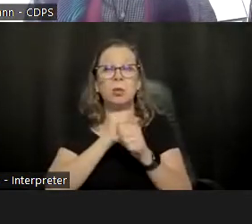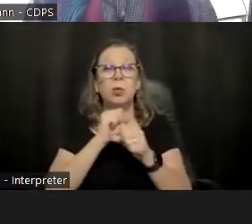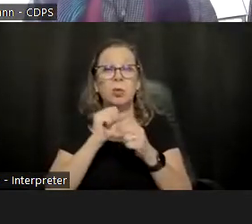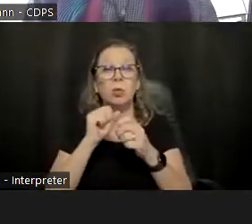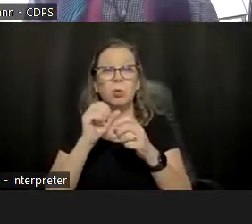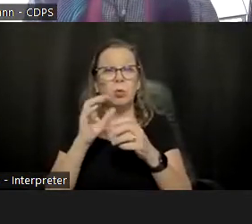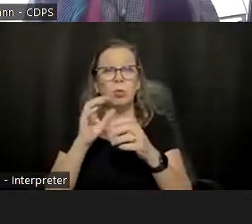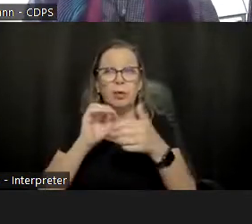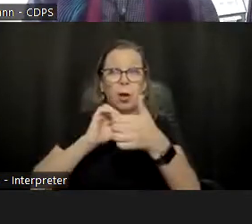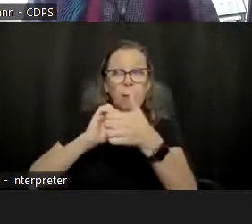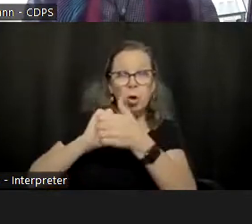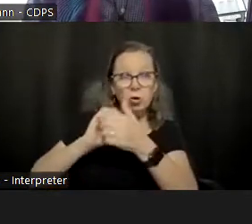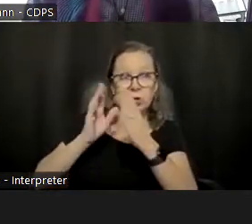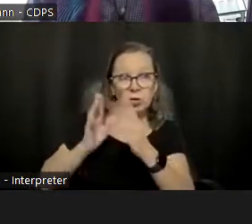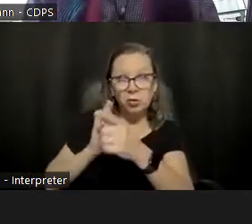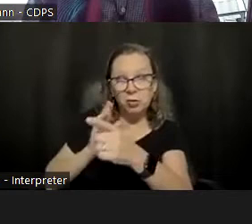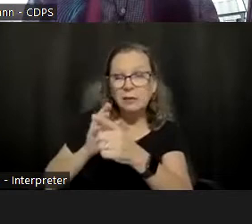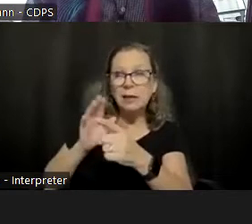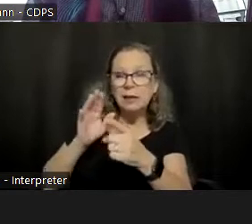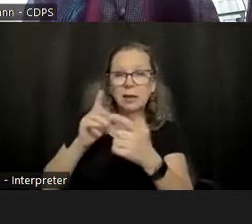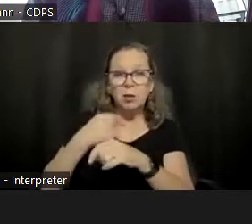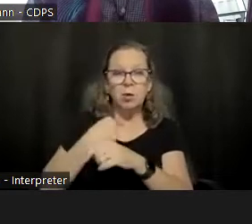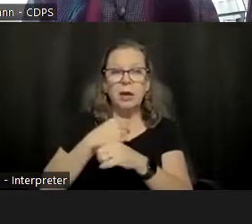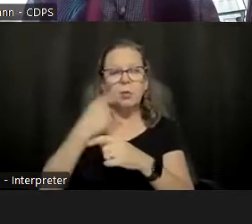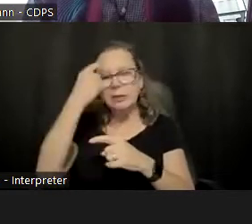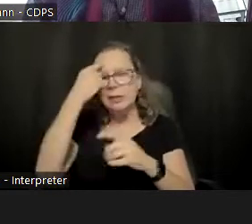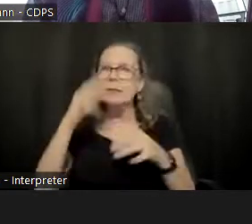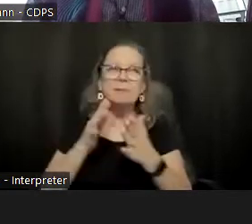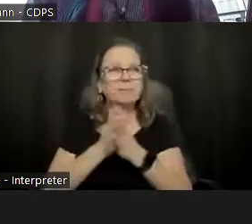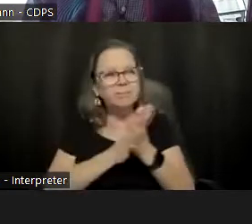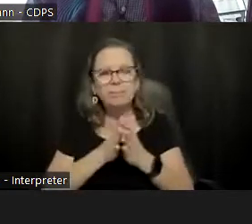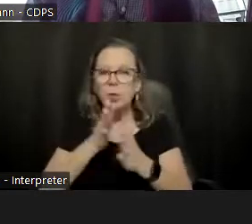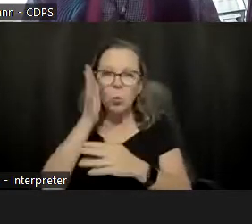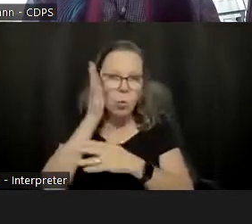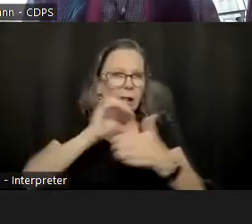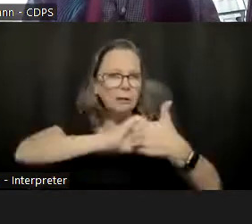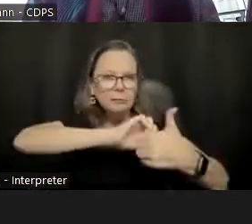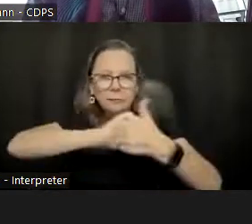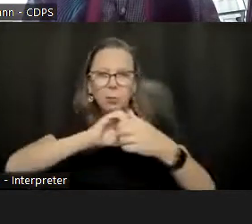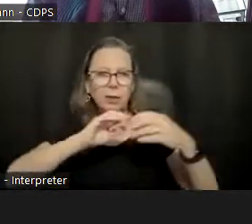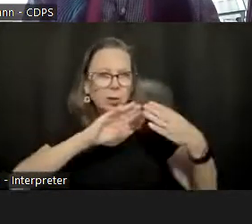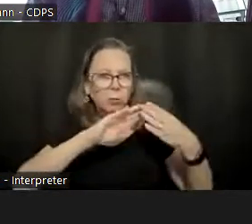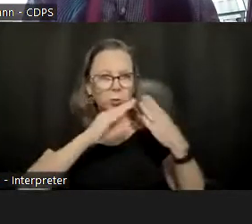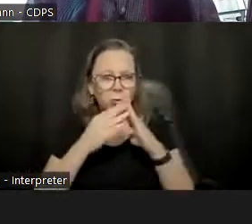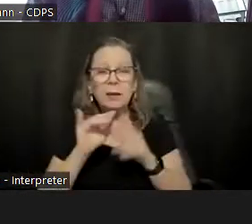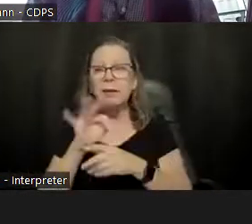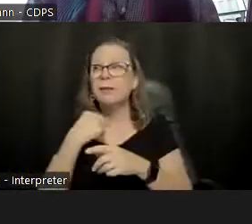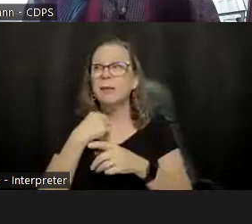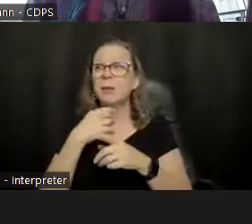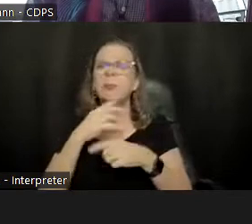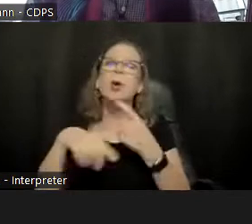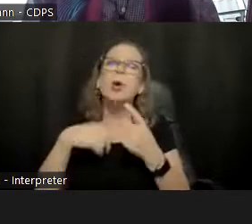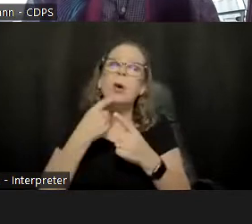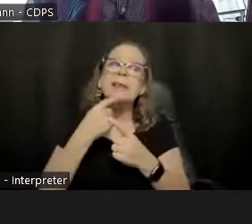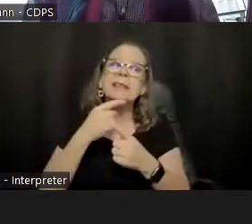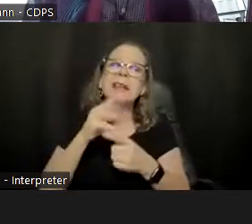partnership and we say, hey, we really are going to work with our community, and if we start and when I say